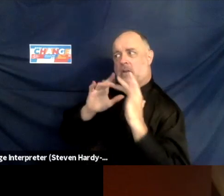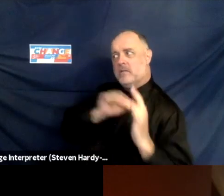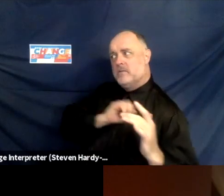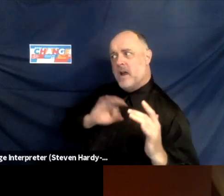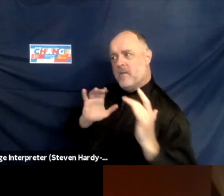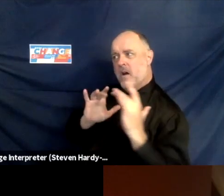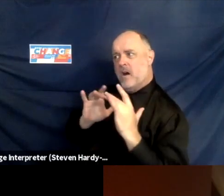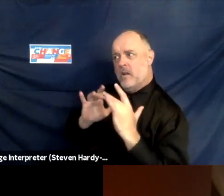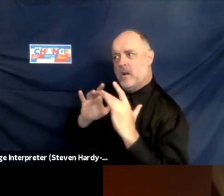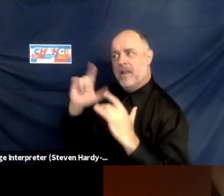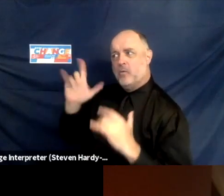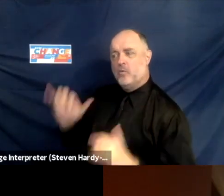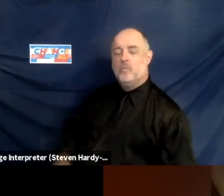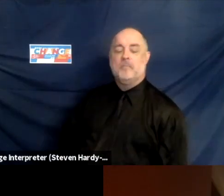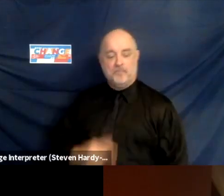of Congress after.